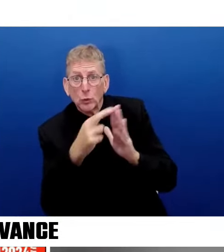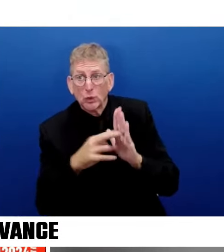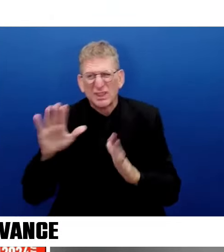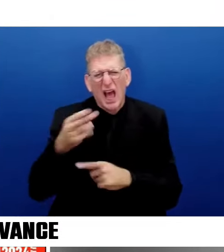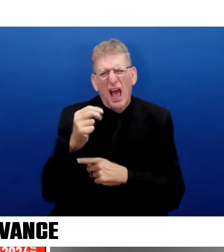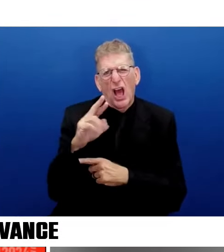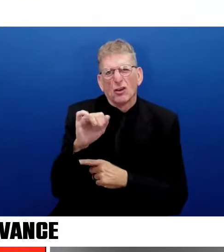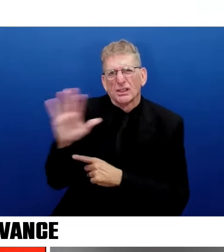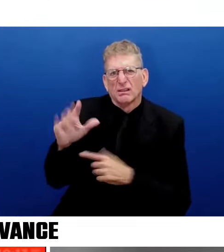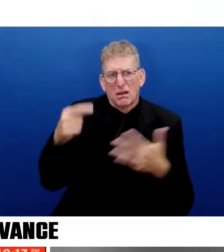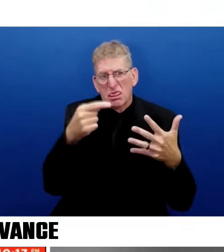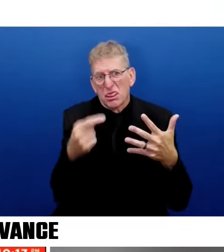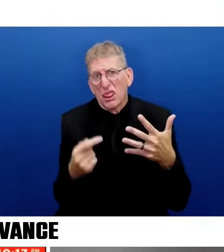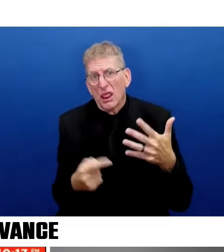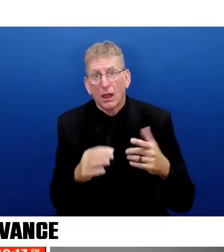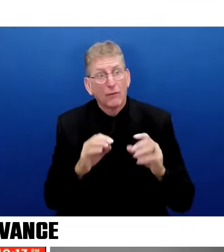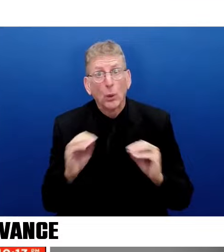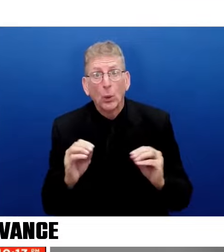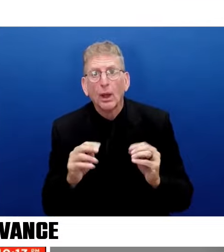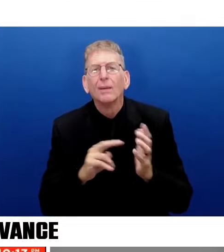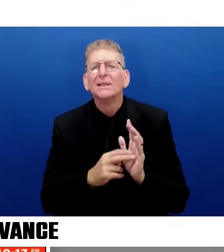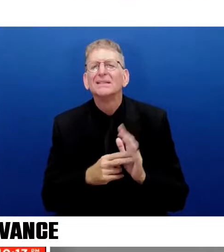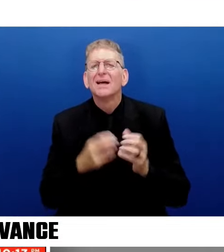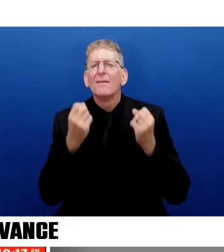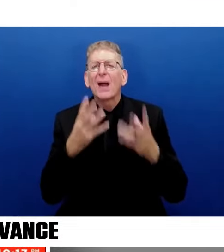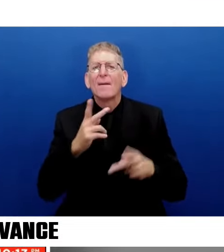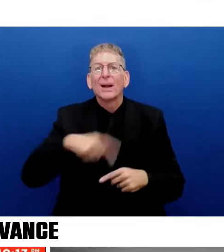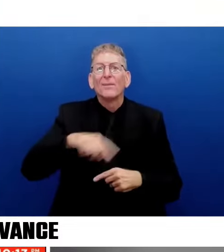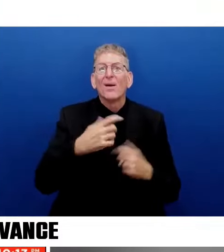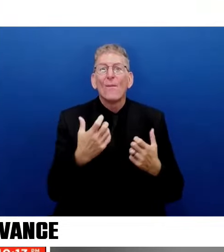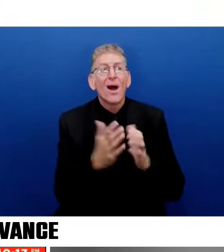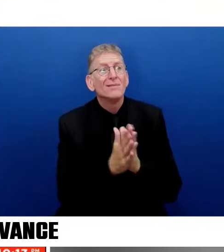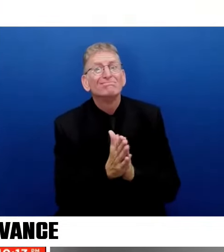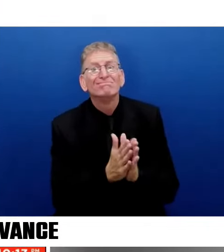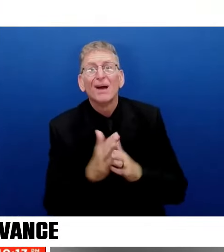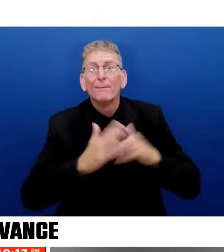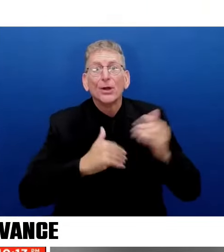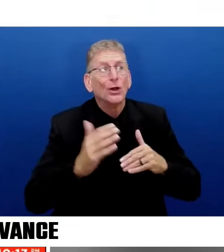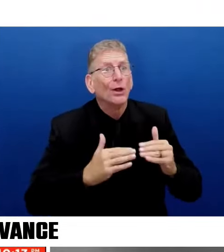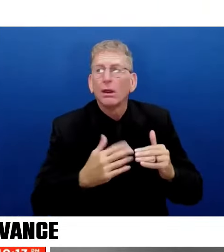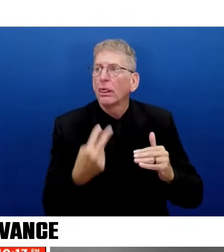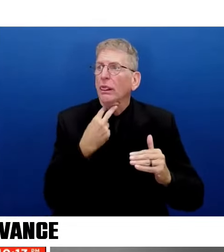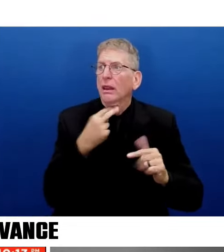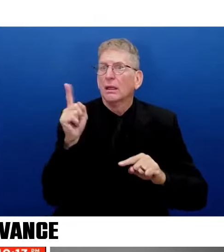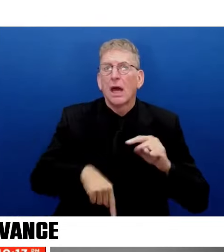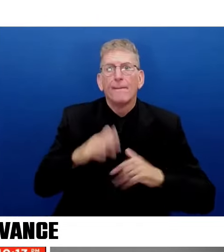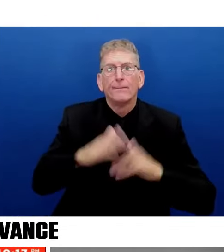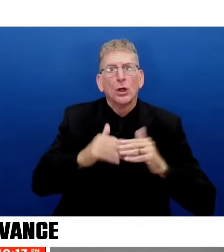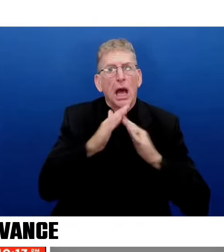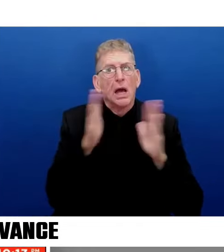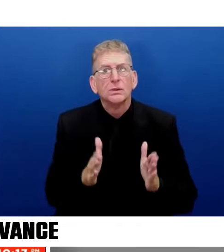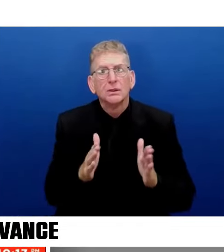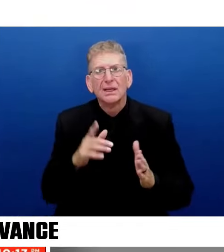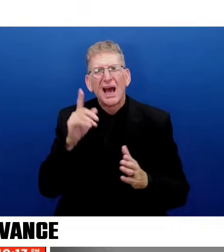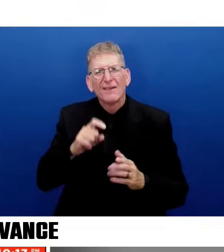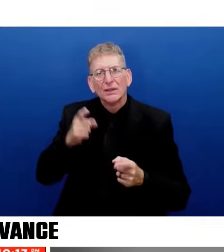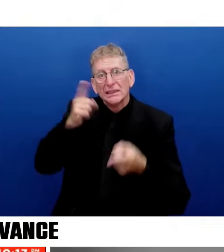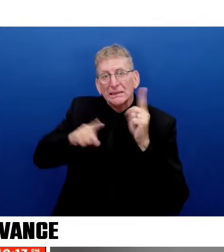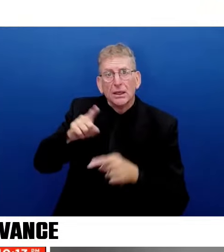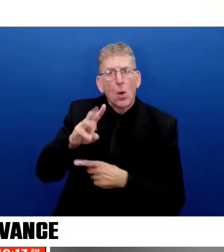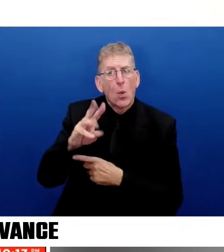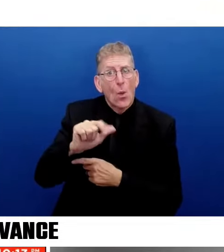you have a lot of people who would love to build homes who aren't able to build homes. I actually agree with Tim Walz. We should get out of this idea of housing as a